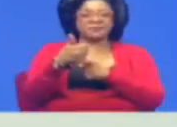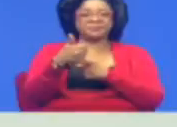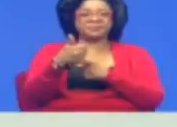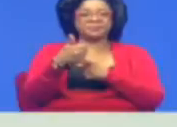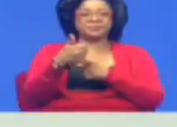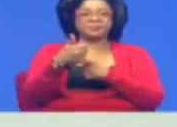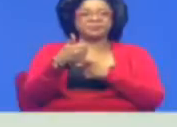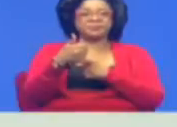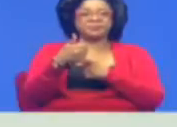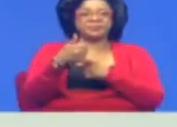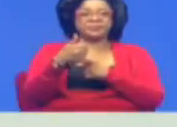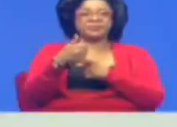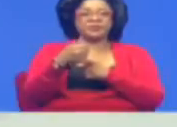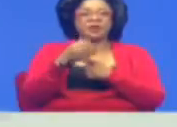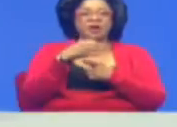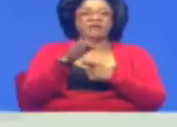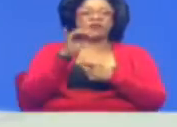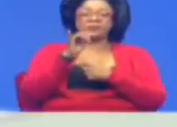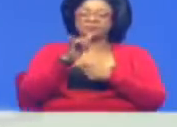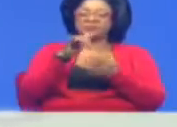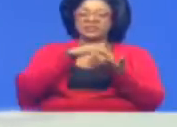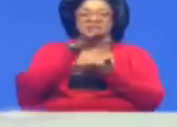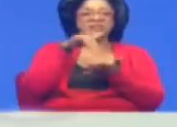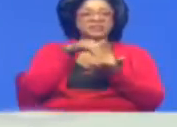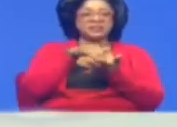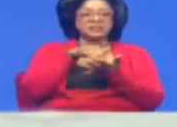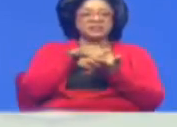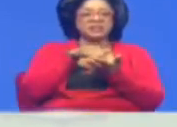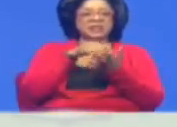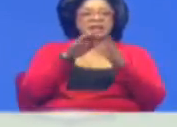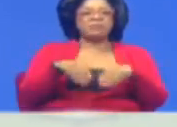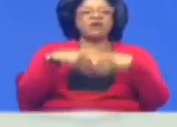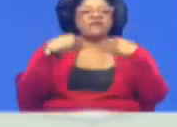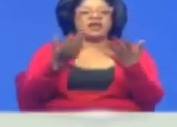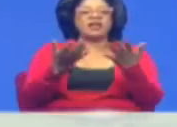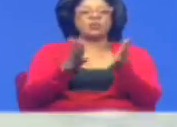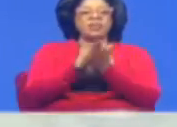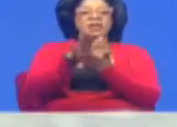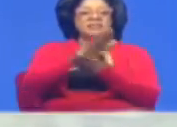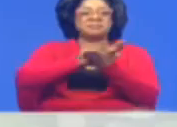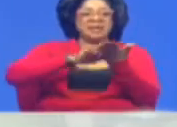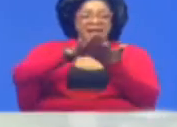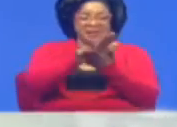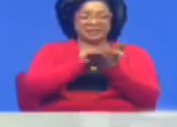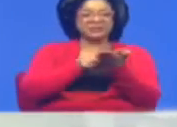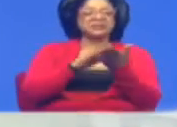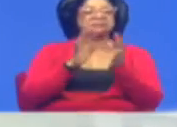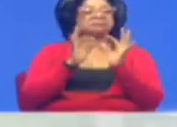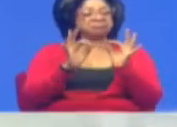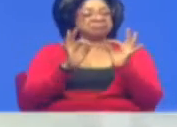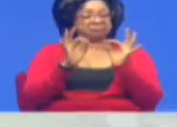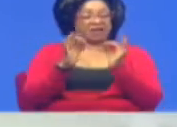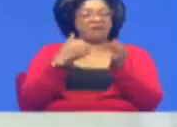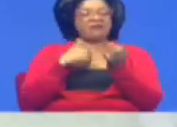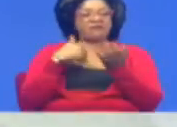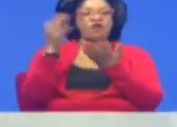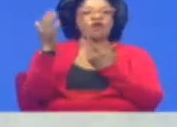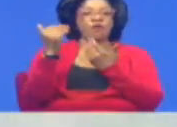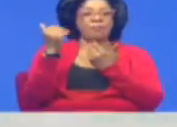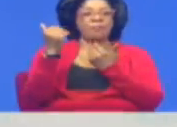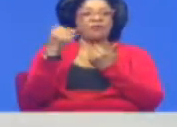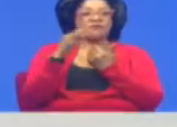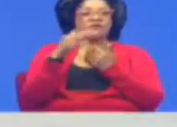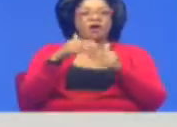needy children who can access the center, they are provided with a sense of belonging that gives them hope for a brighter